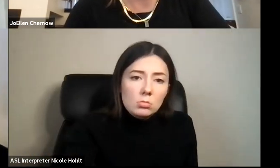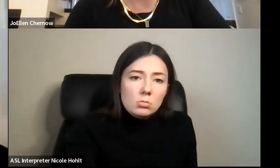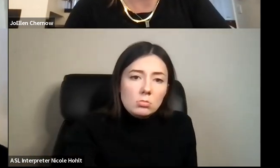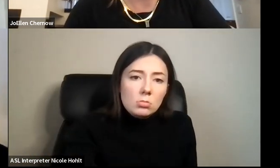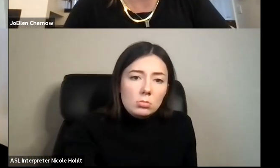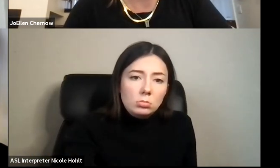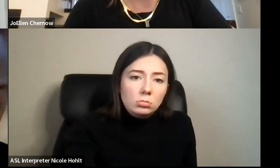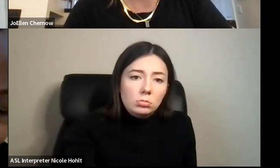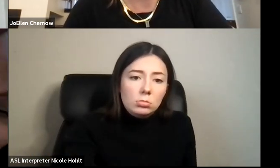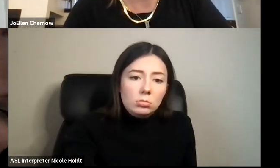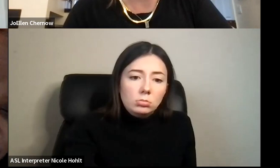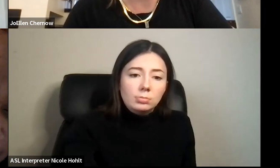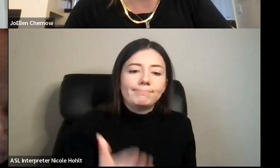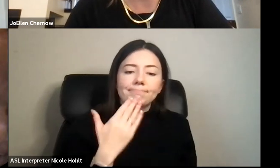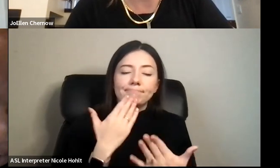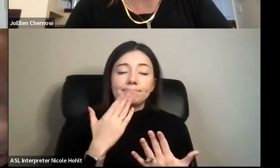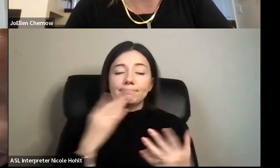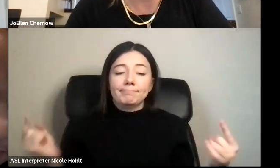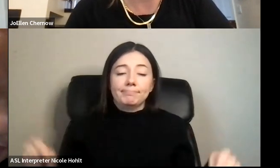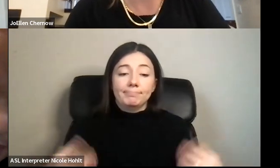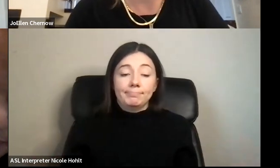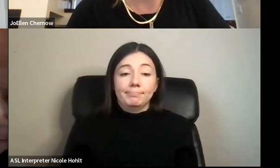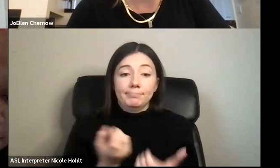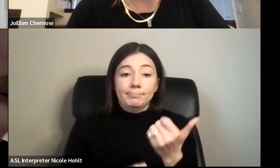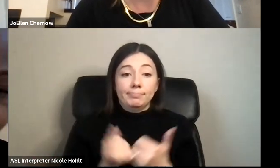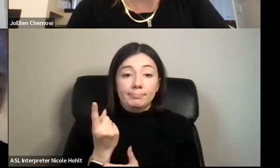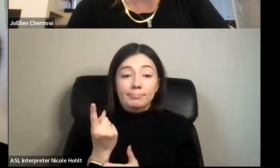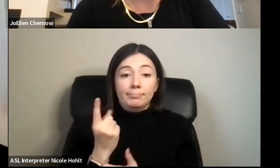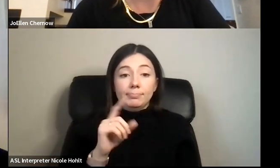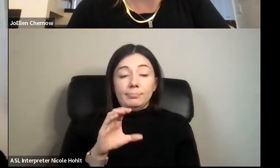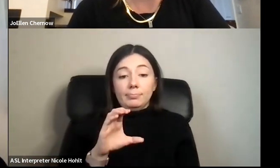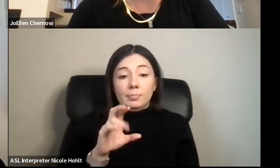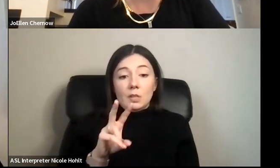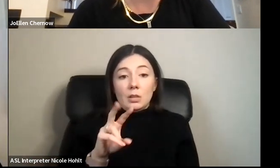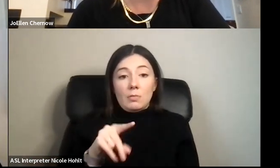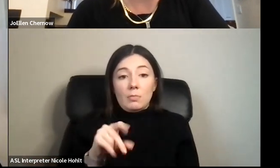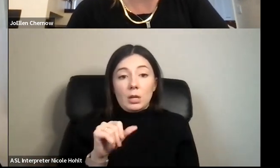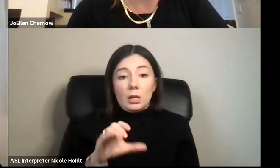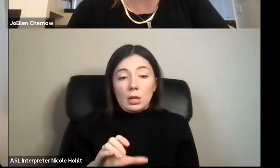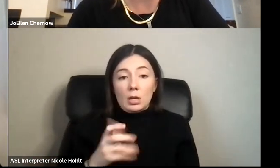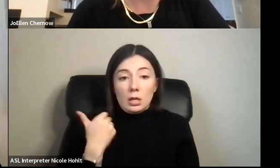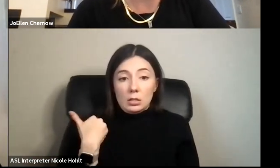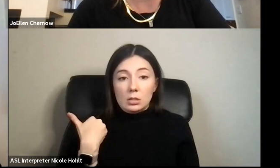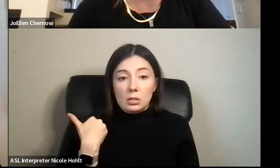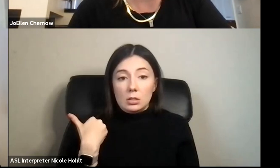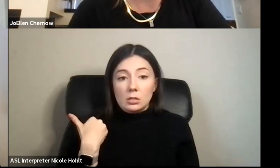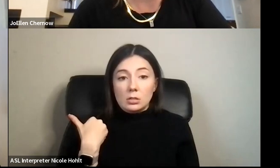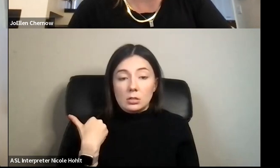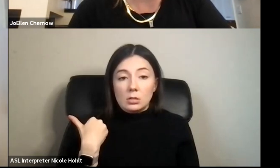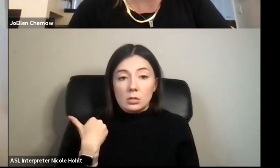So, you know, thank you very much for coming, everyone. And also CIFPAC has put